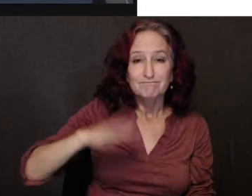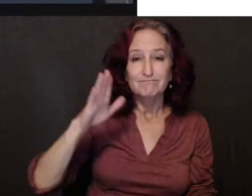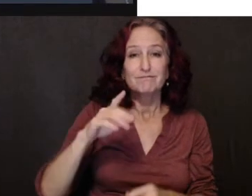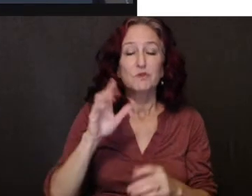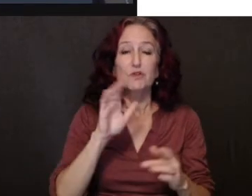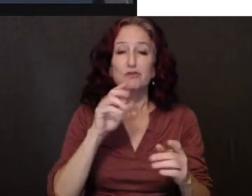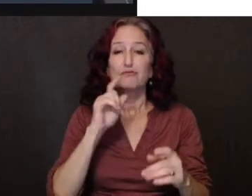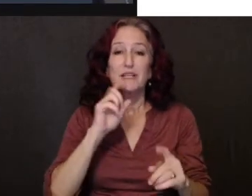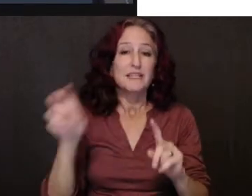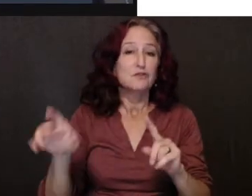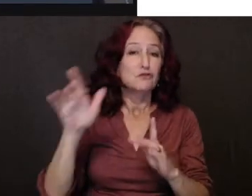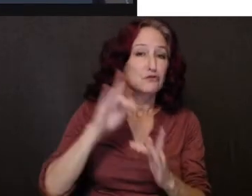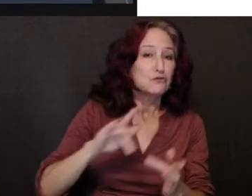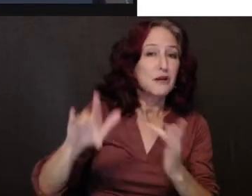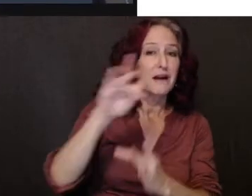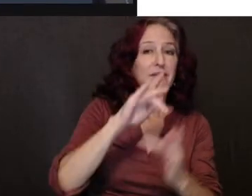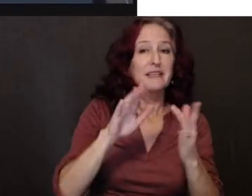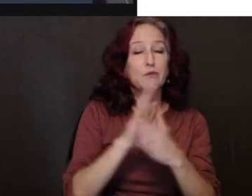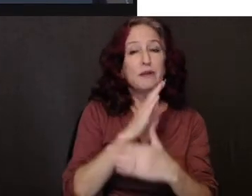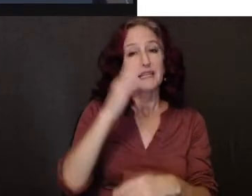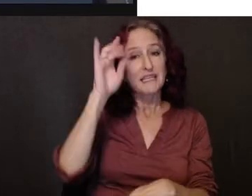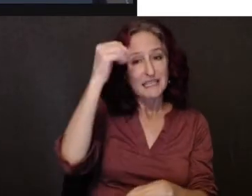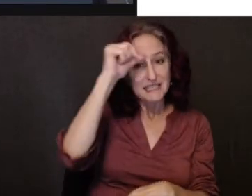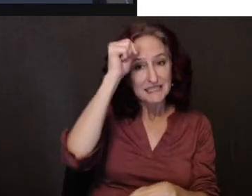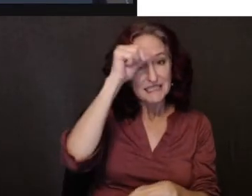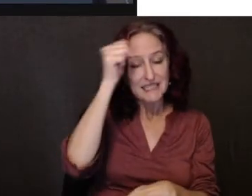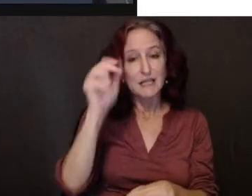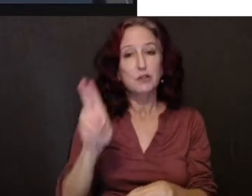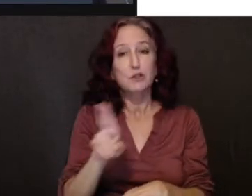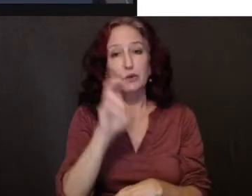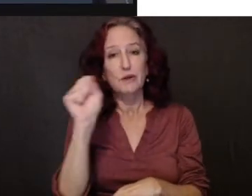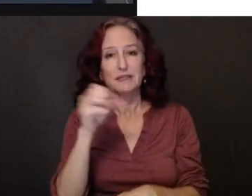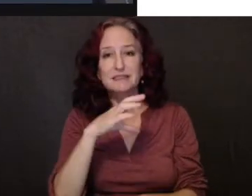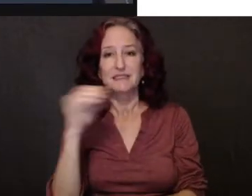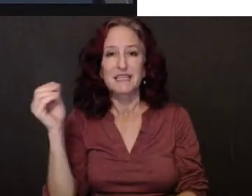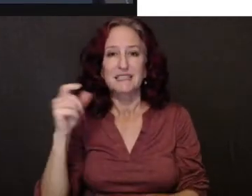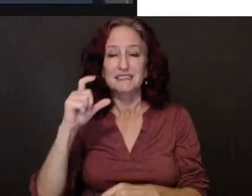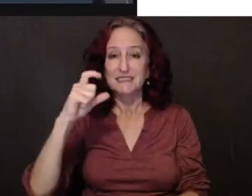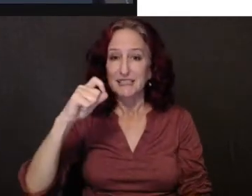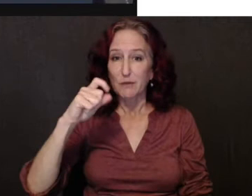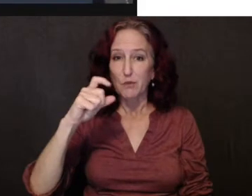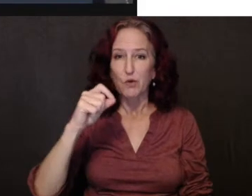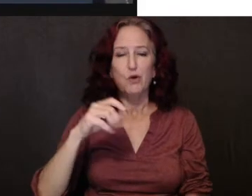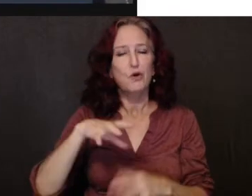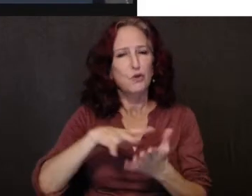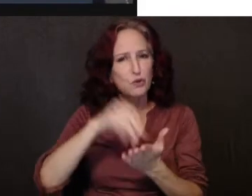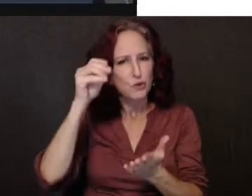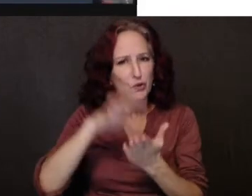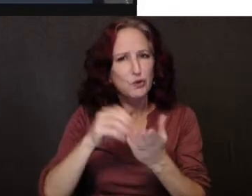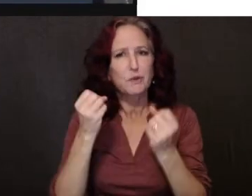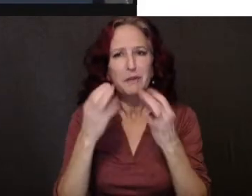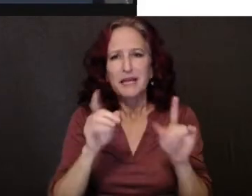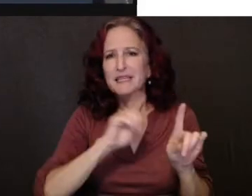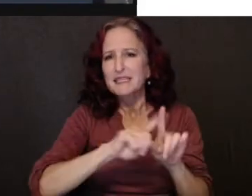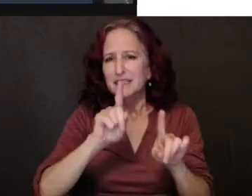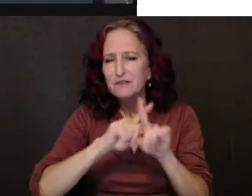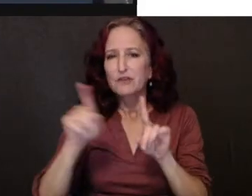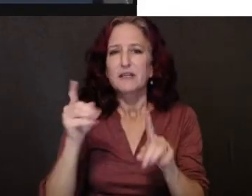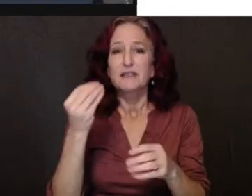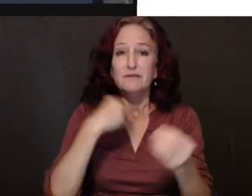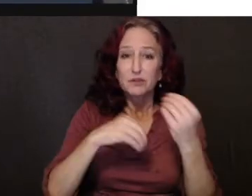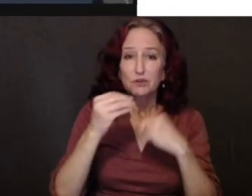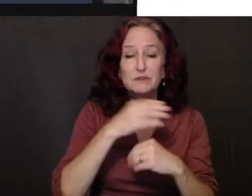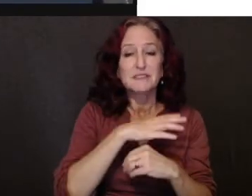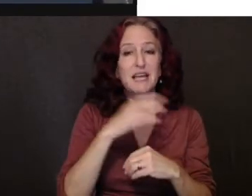and Alicia Casas from 5 to 5:30 p.m. Shruti Boddu believes her childhood experiences of traveling between India, the